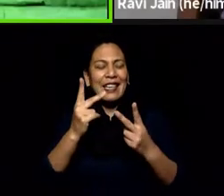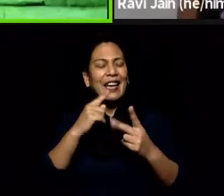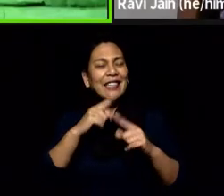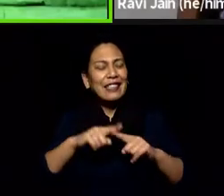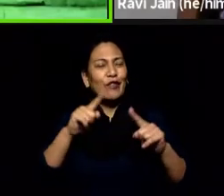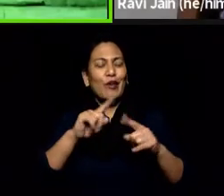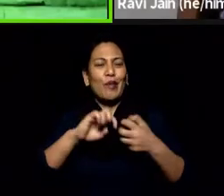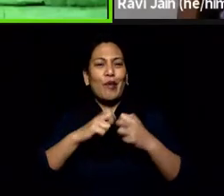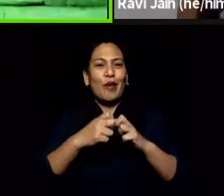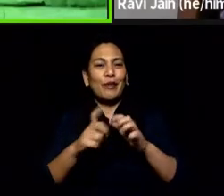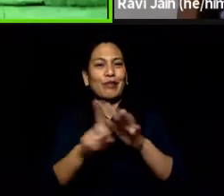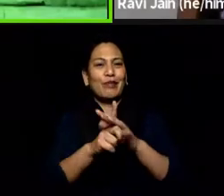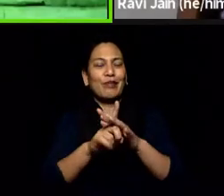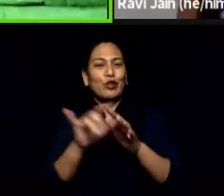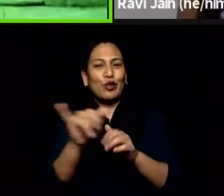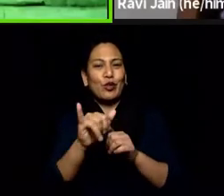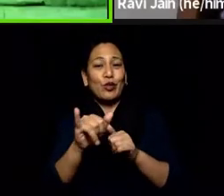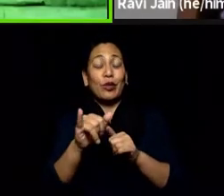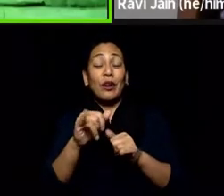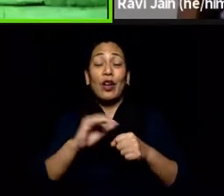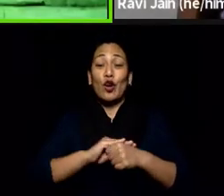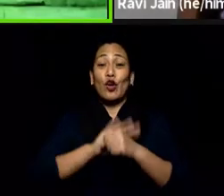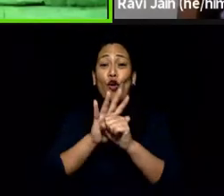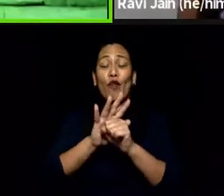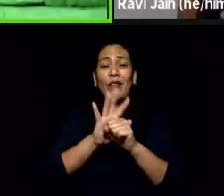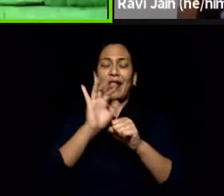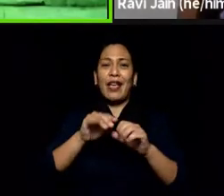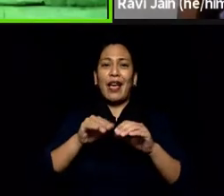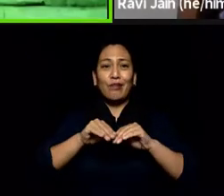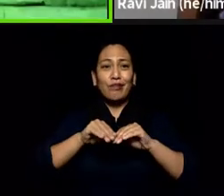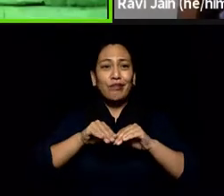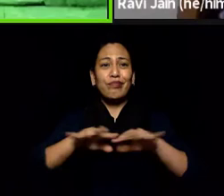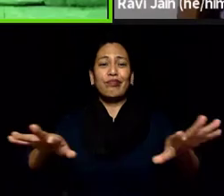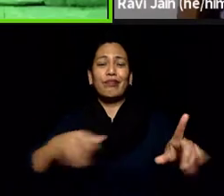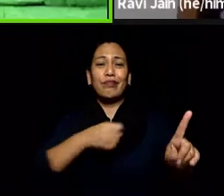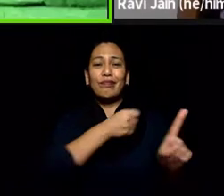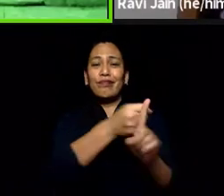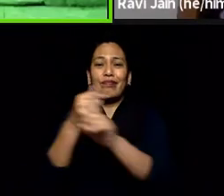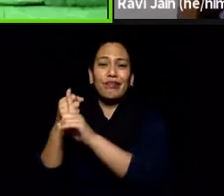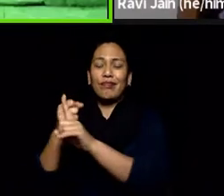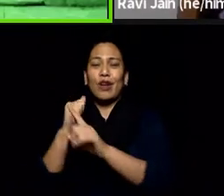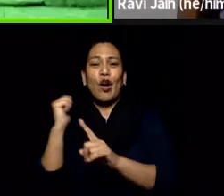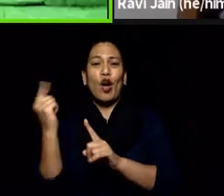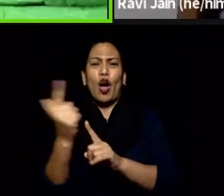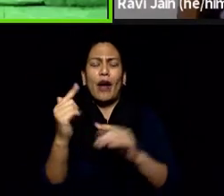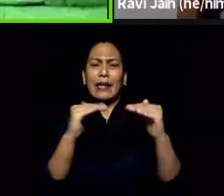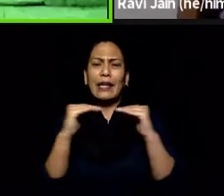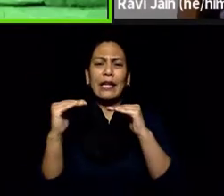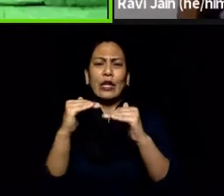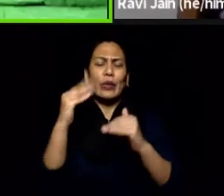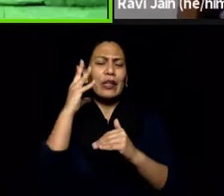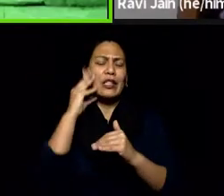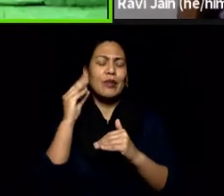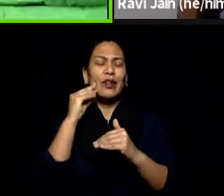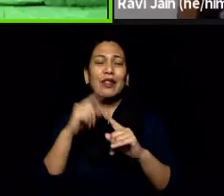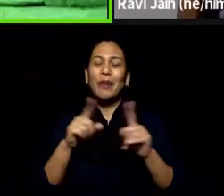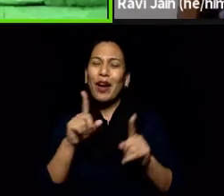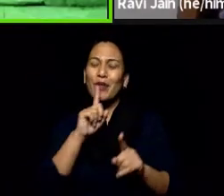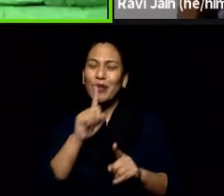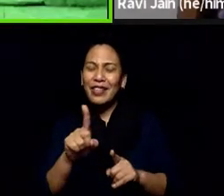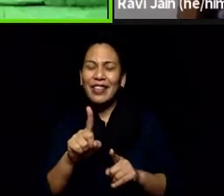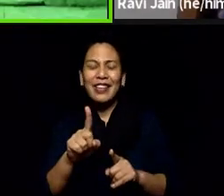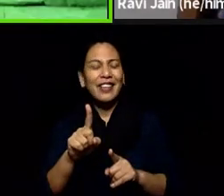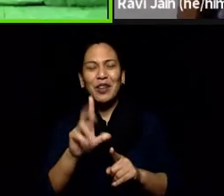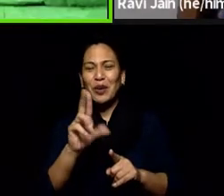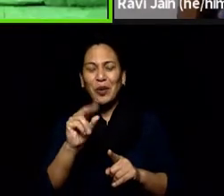when COVID started, it was like the great equalizer. And it's like very soon after, it's like, no, it's not actually equal. It's very, very different. And